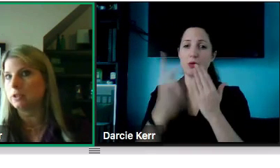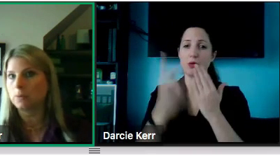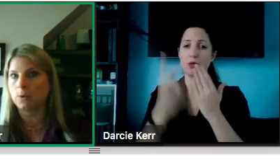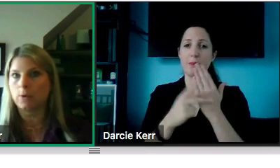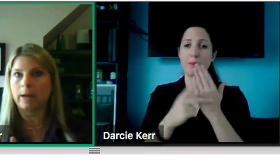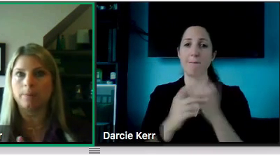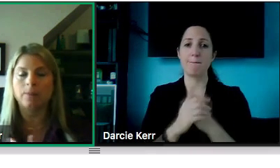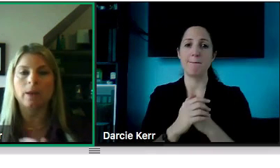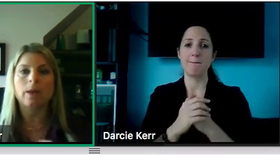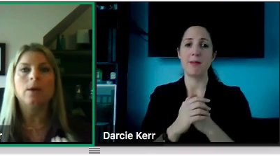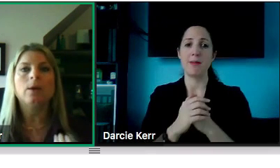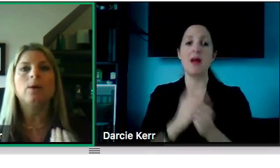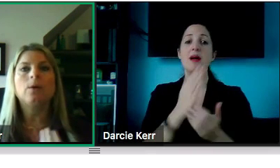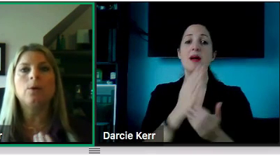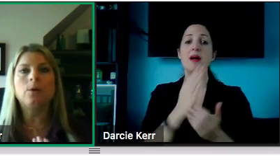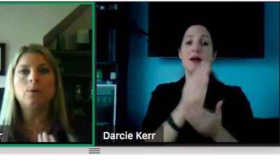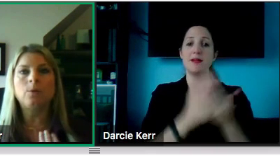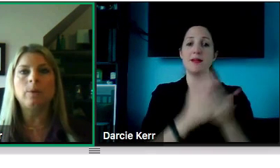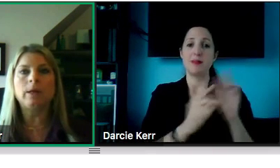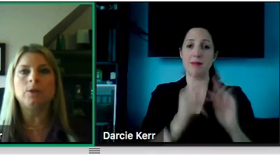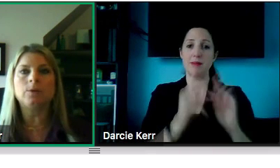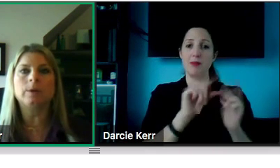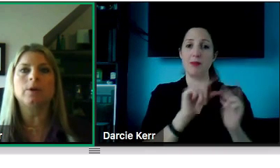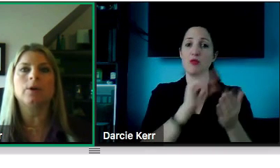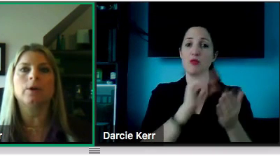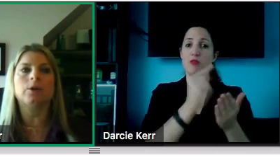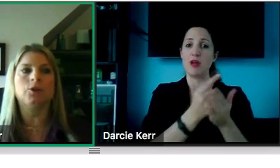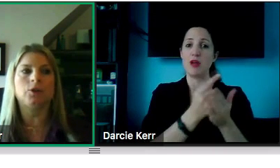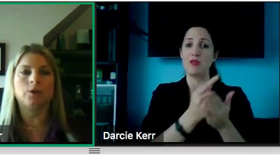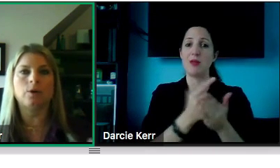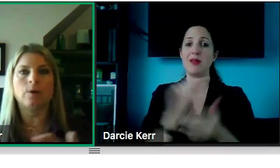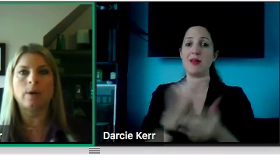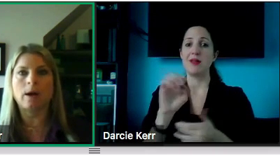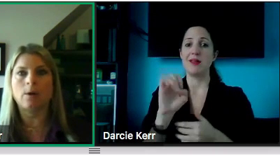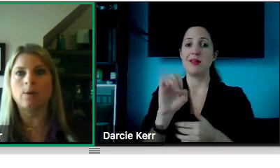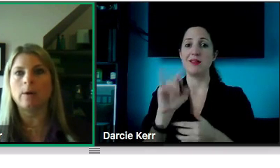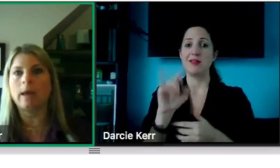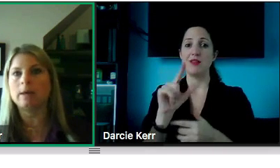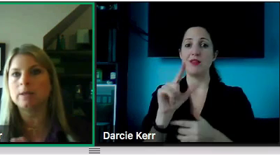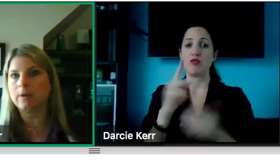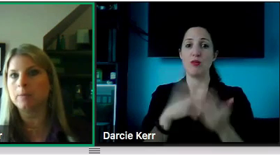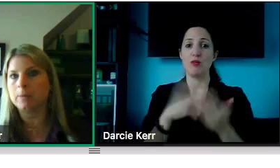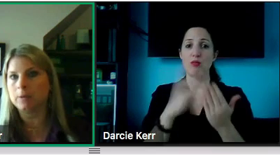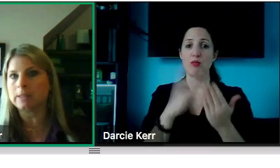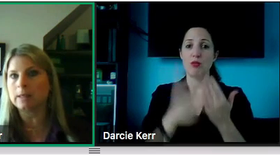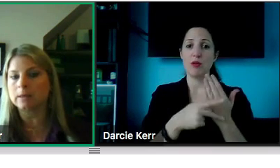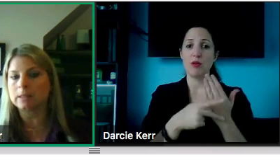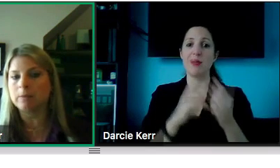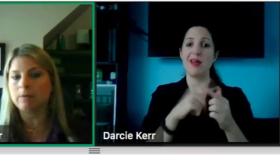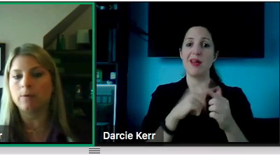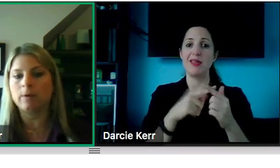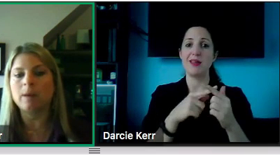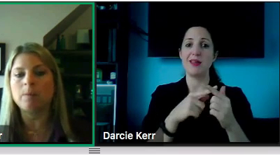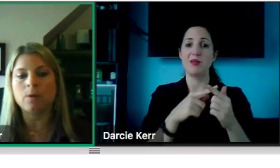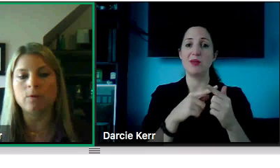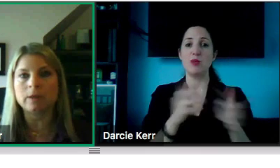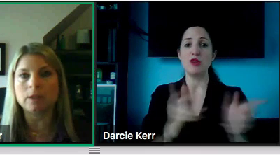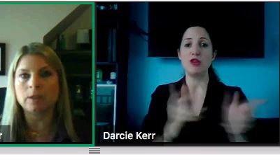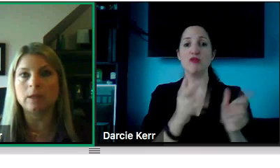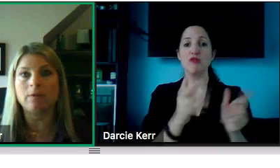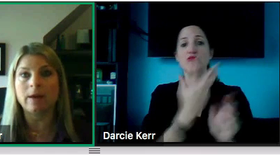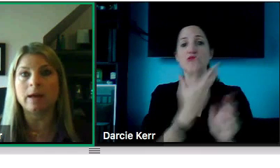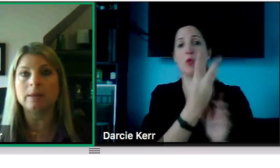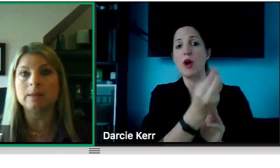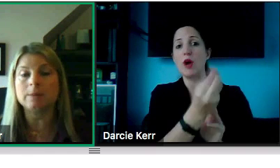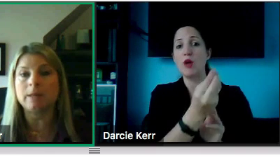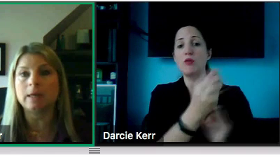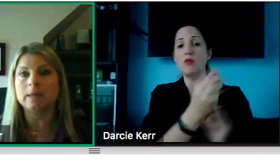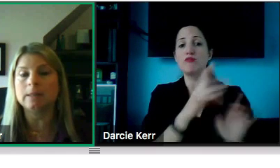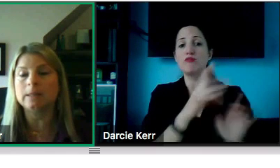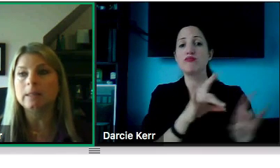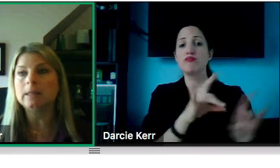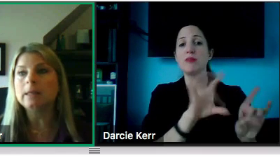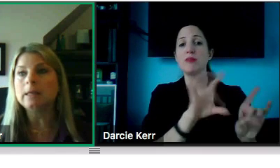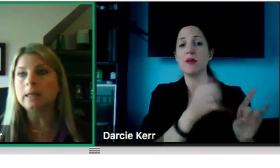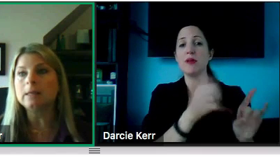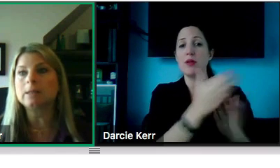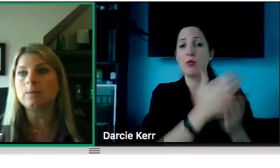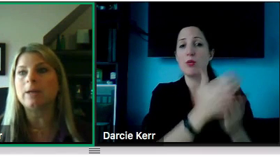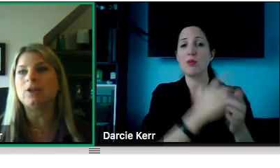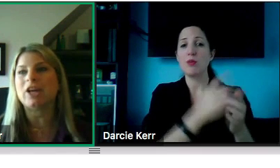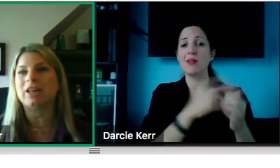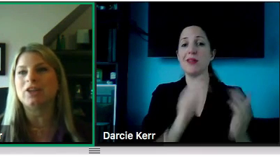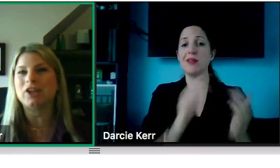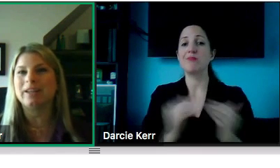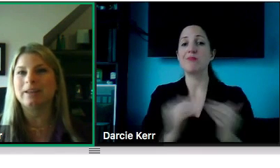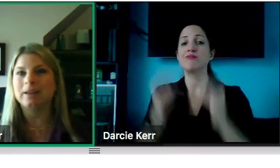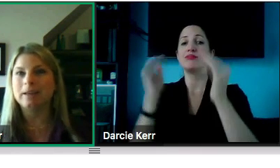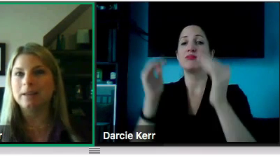the Essentials program who we do encourage to go out and develop their skills before they move into the advanced, because